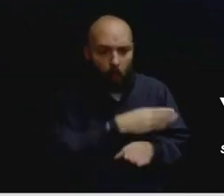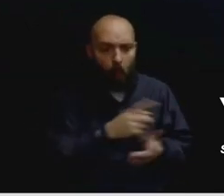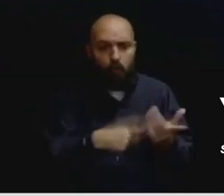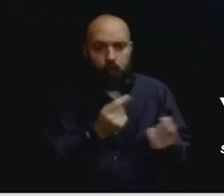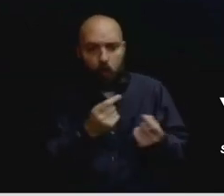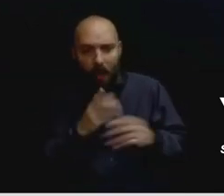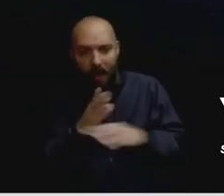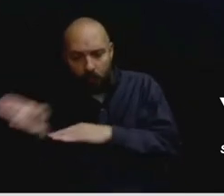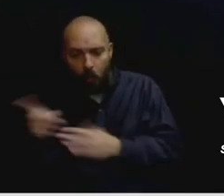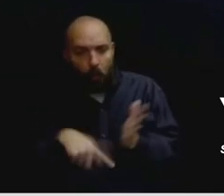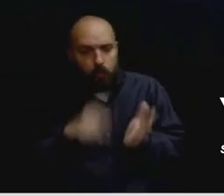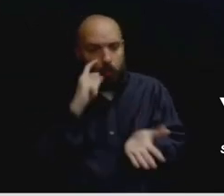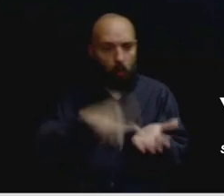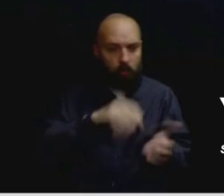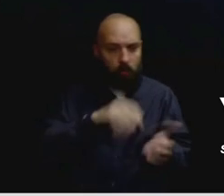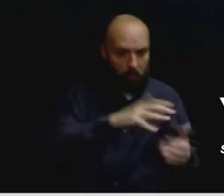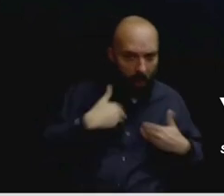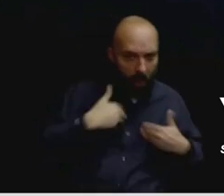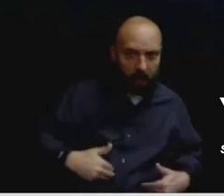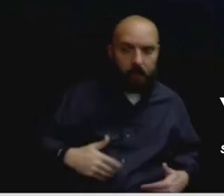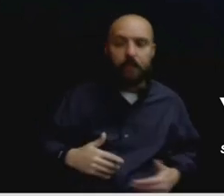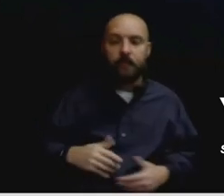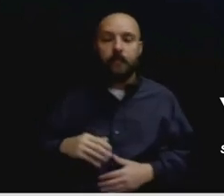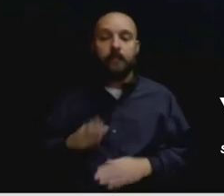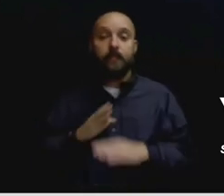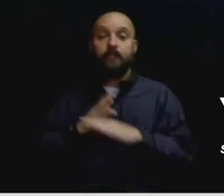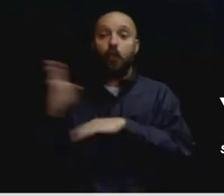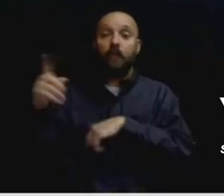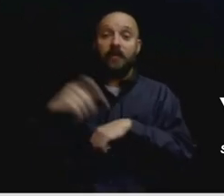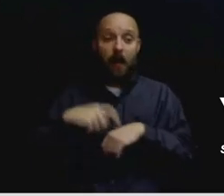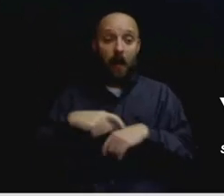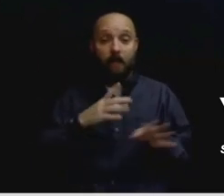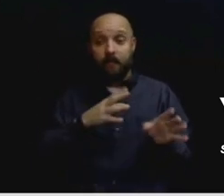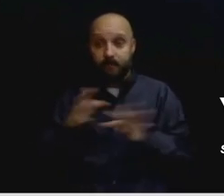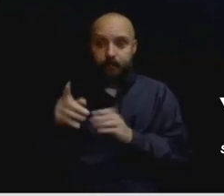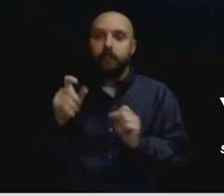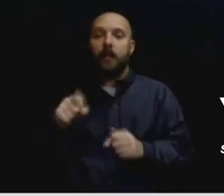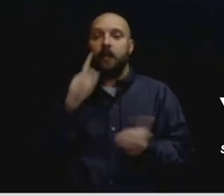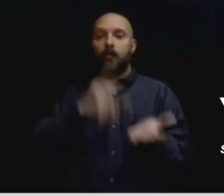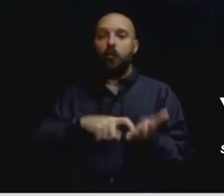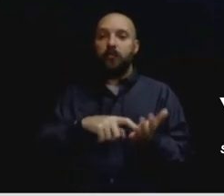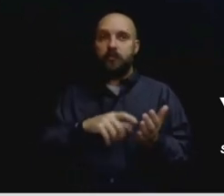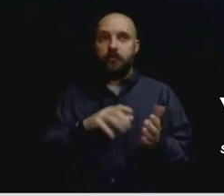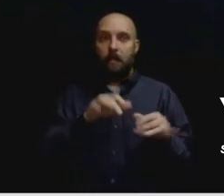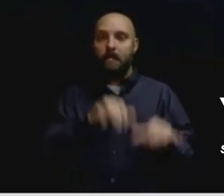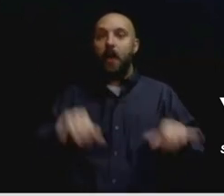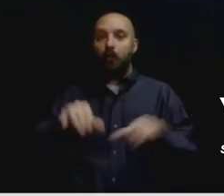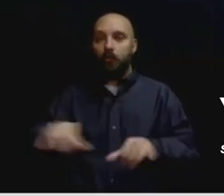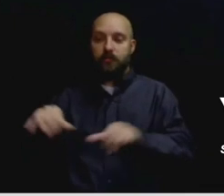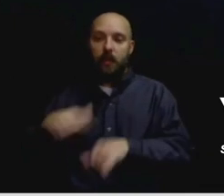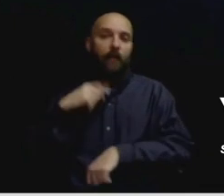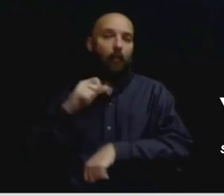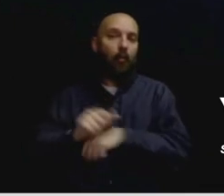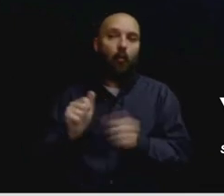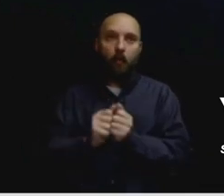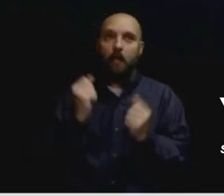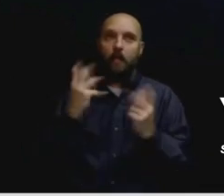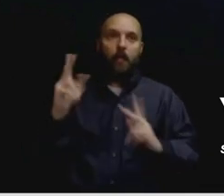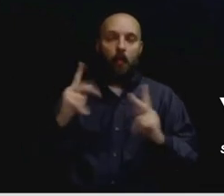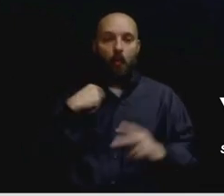did you notice in your body? And over time, you can find patterns. And I've worked with people, and we've found